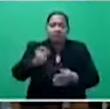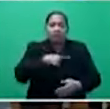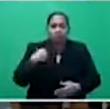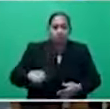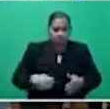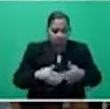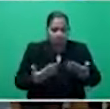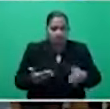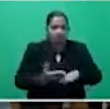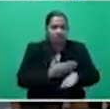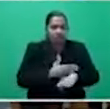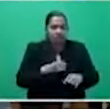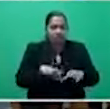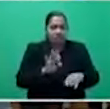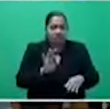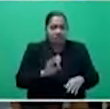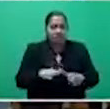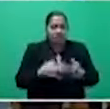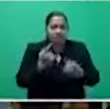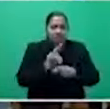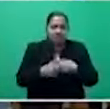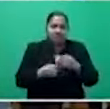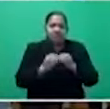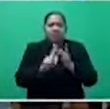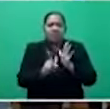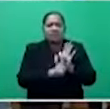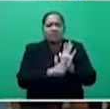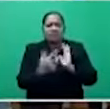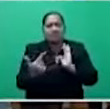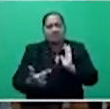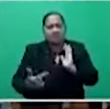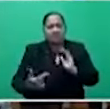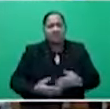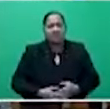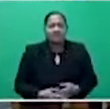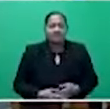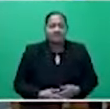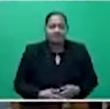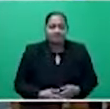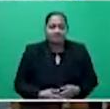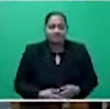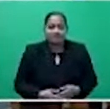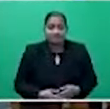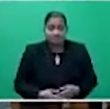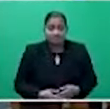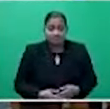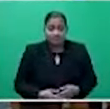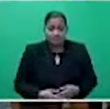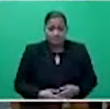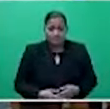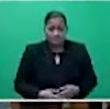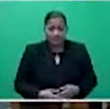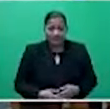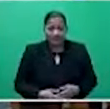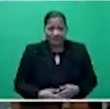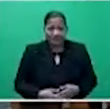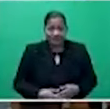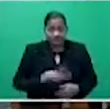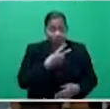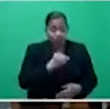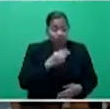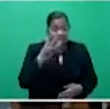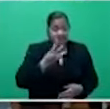election, now they're going on about Bill 17. No traction. No traction. Since the